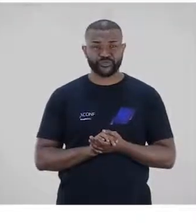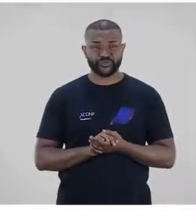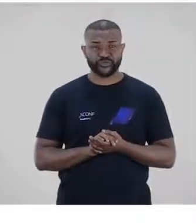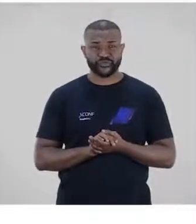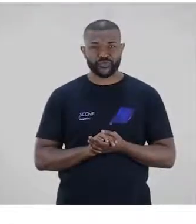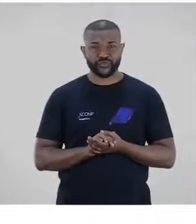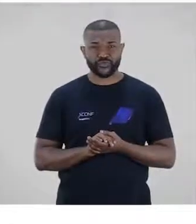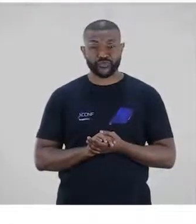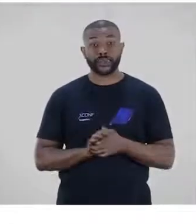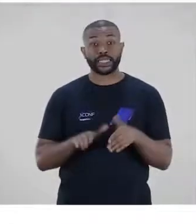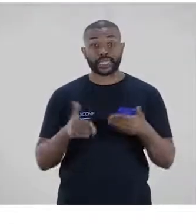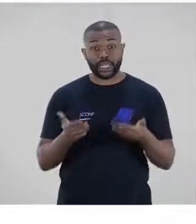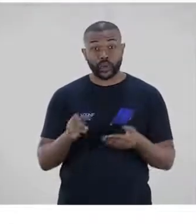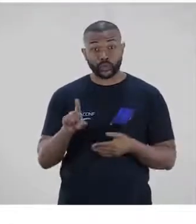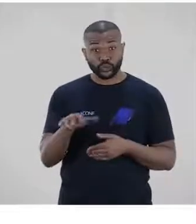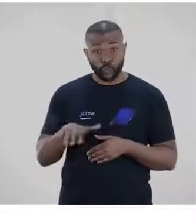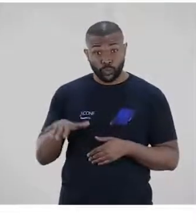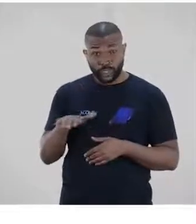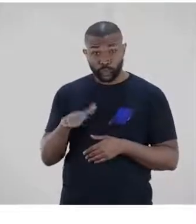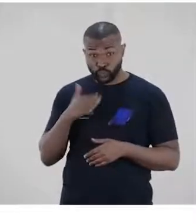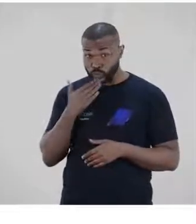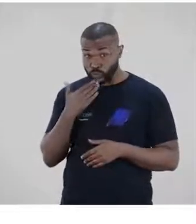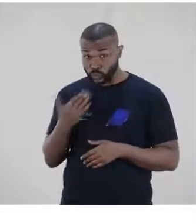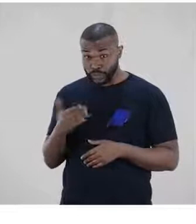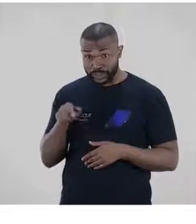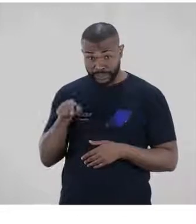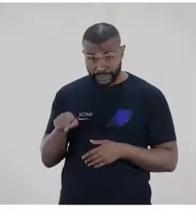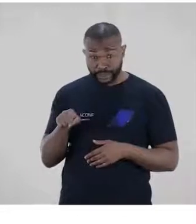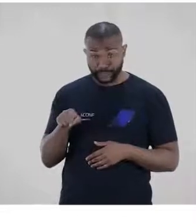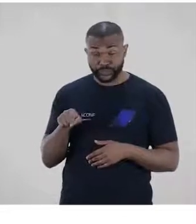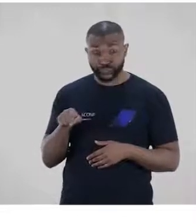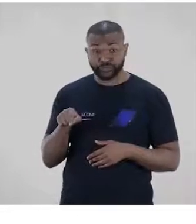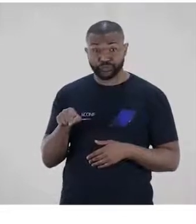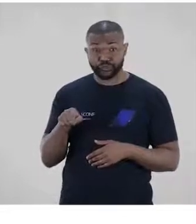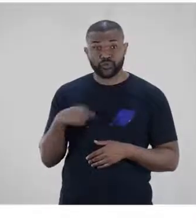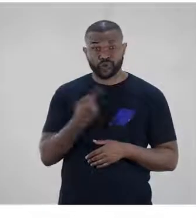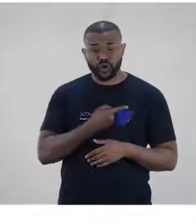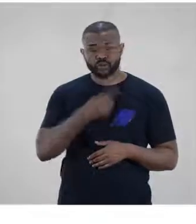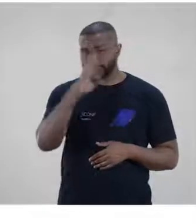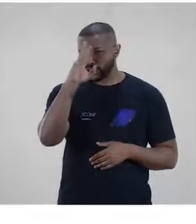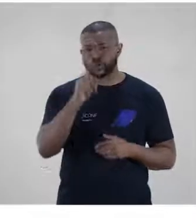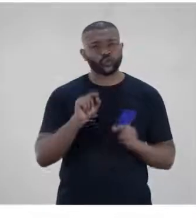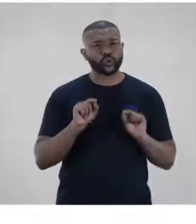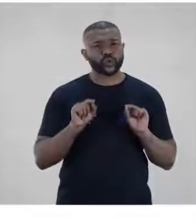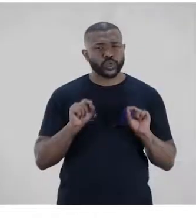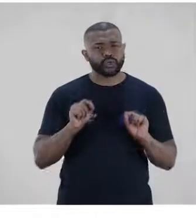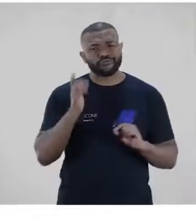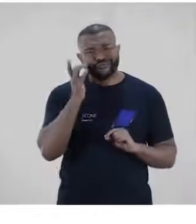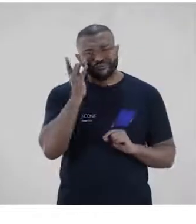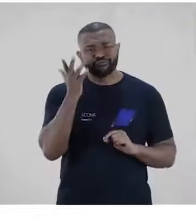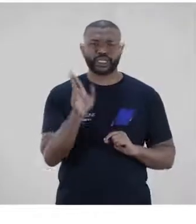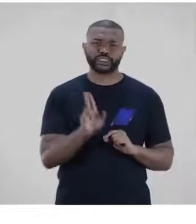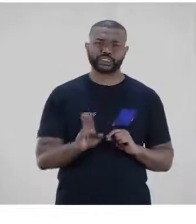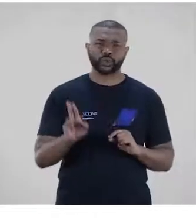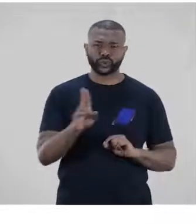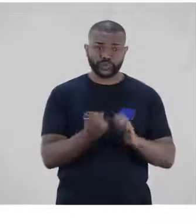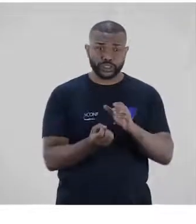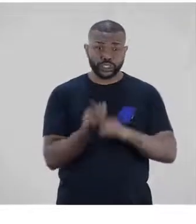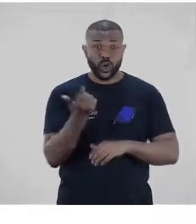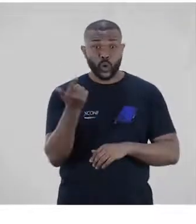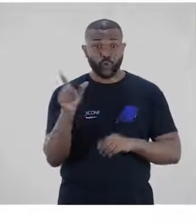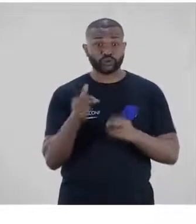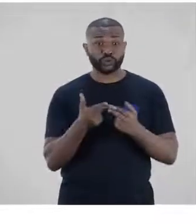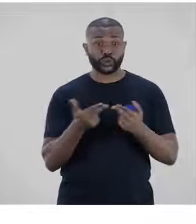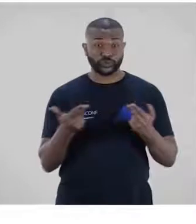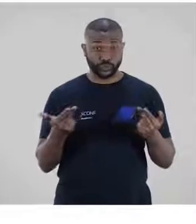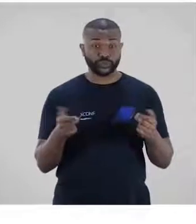the claims domain, we would decide that, for the ease of use, we would have another data product, which is the aggregation of all